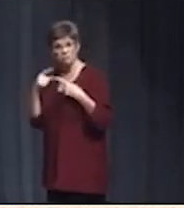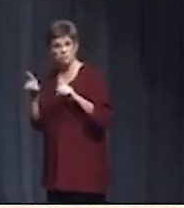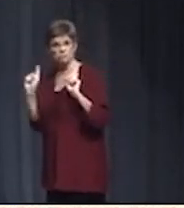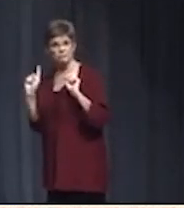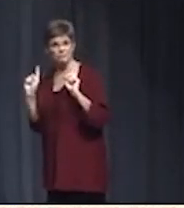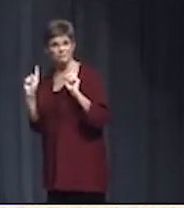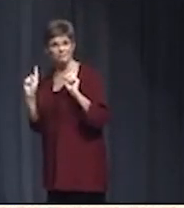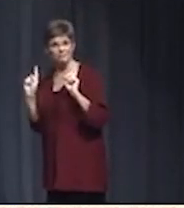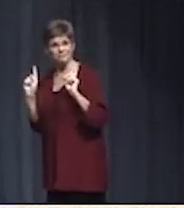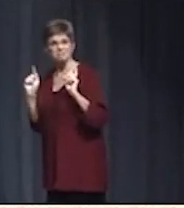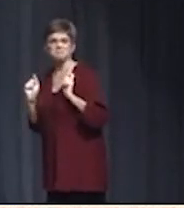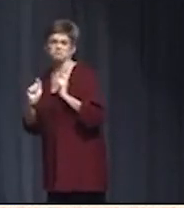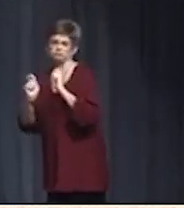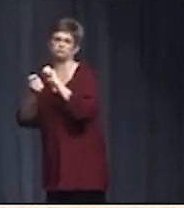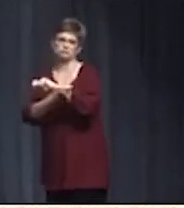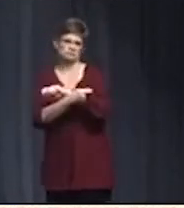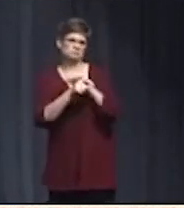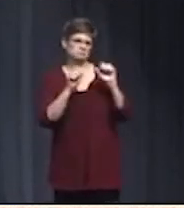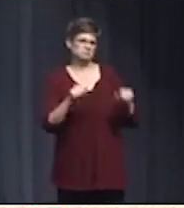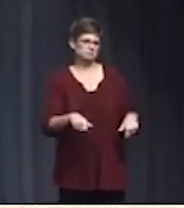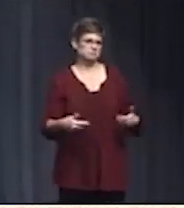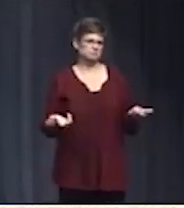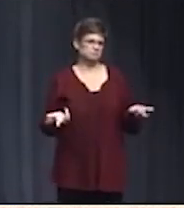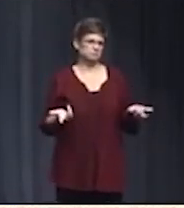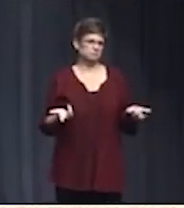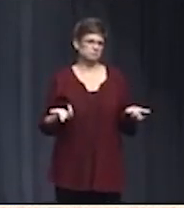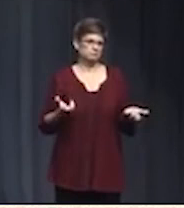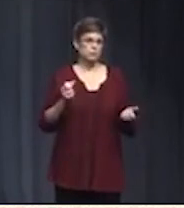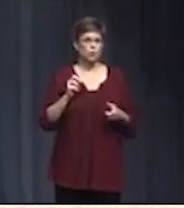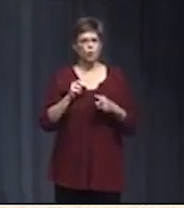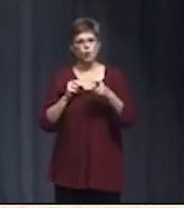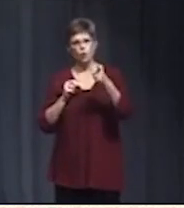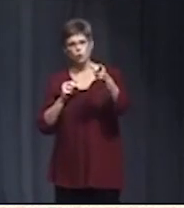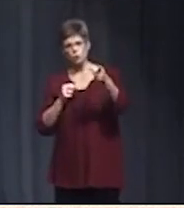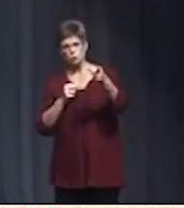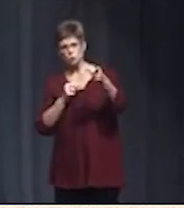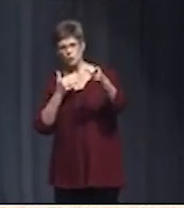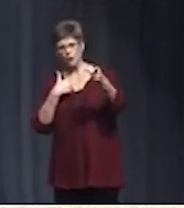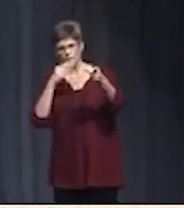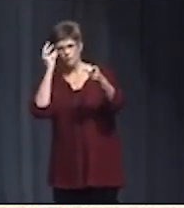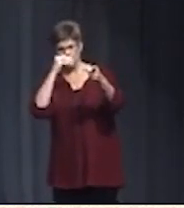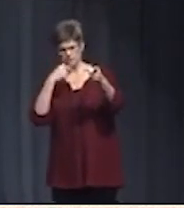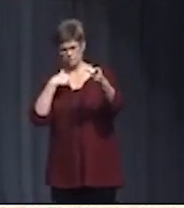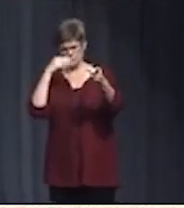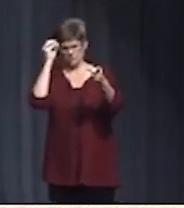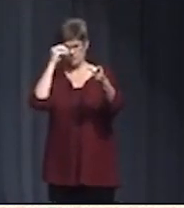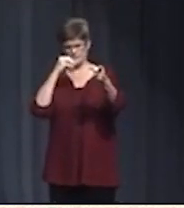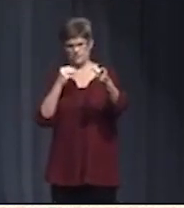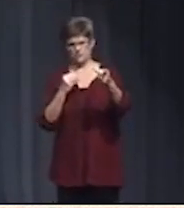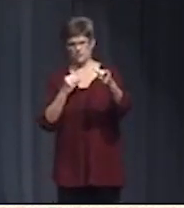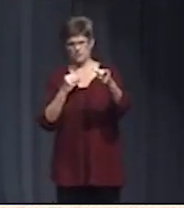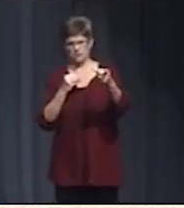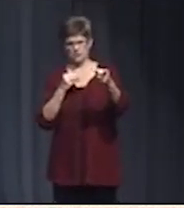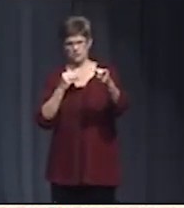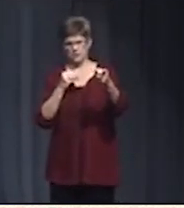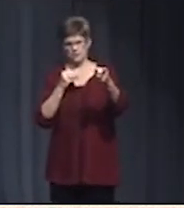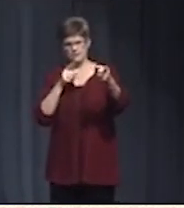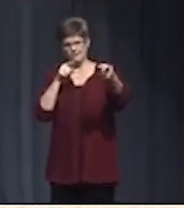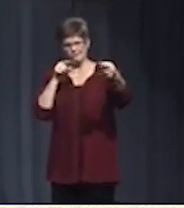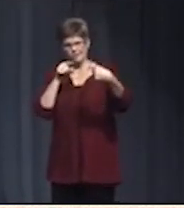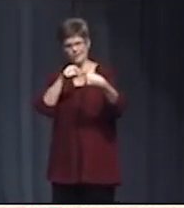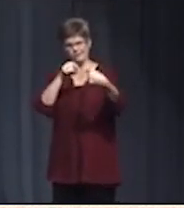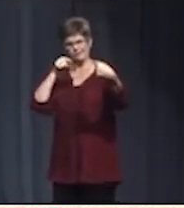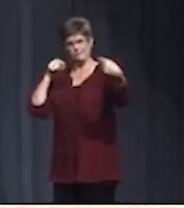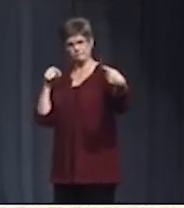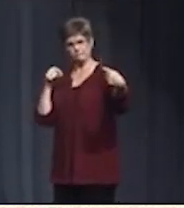got the time to make a change. Or say, you're thinking this, I'm thinking this. What about if we tried something here in the middle,